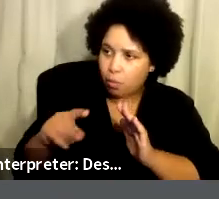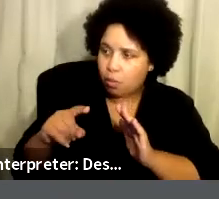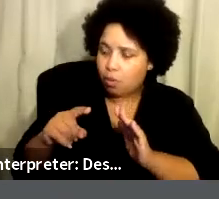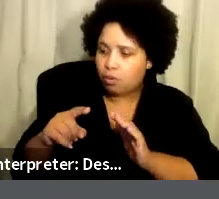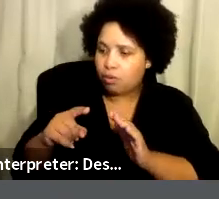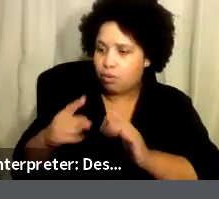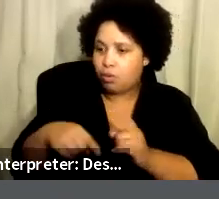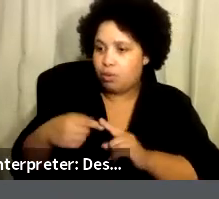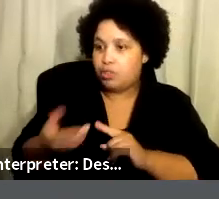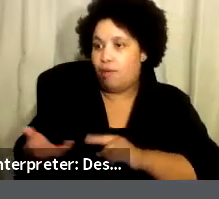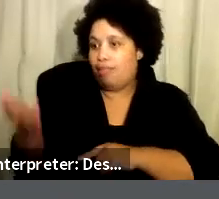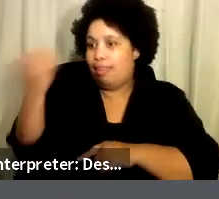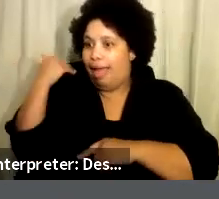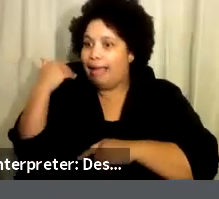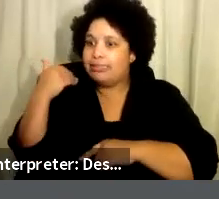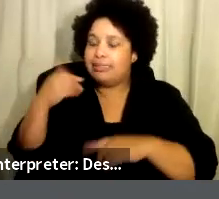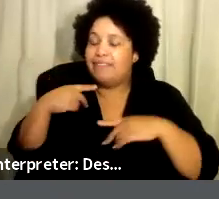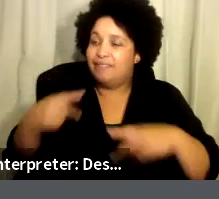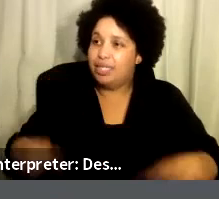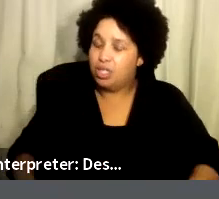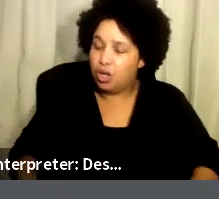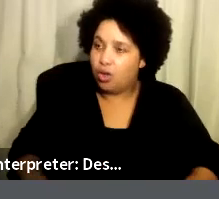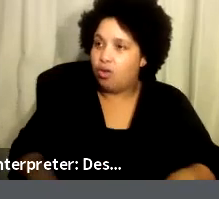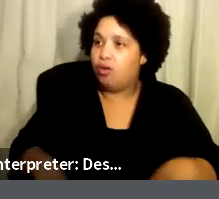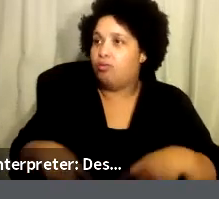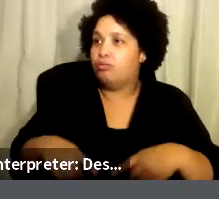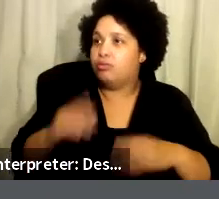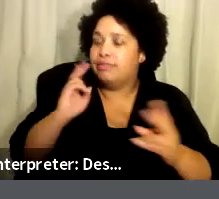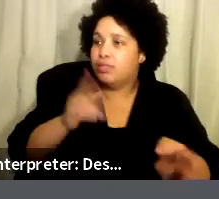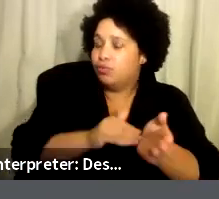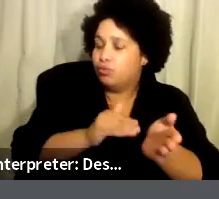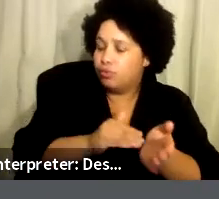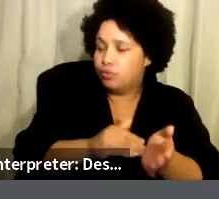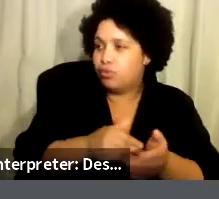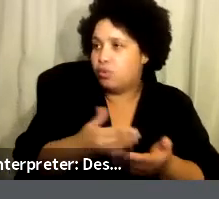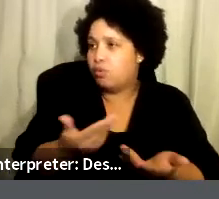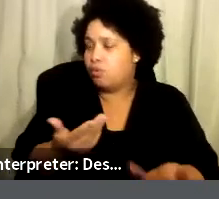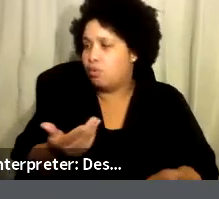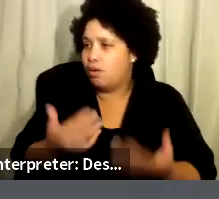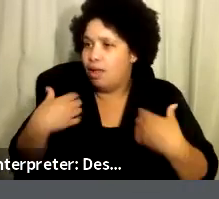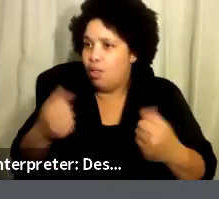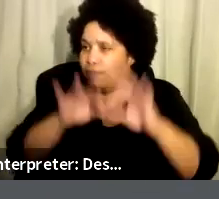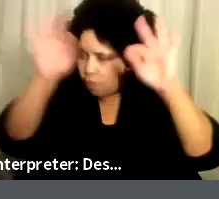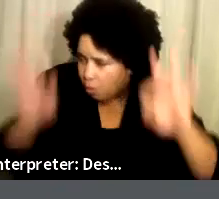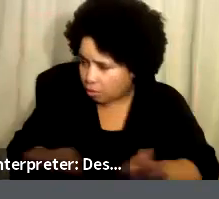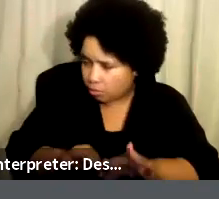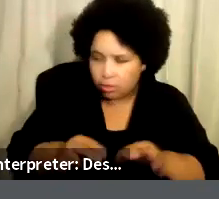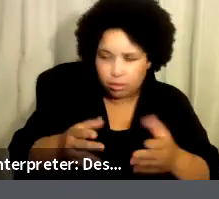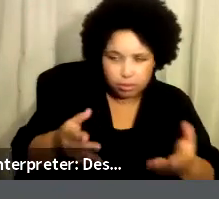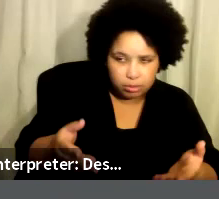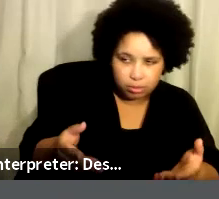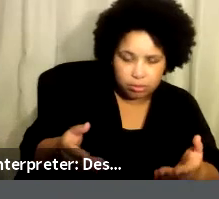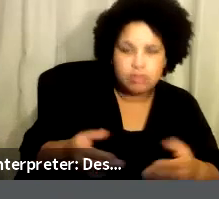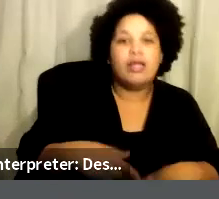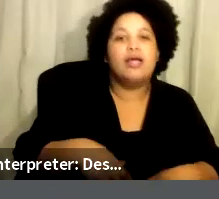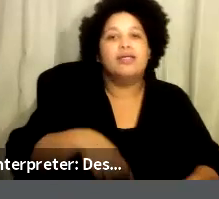was the last physical, or when was the last documents that were, you know, health forms? Is there any?